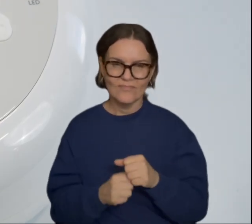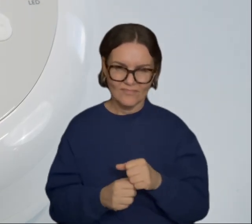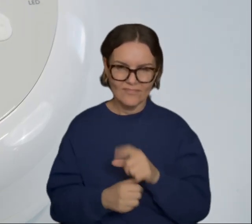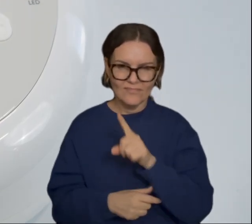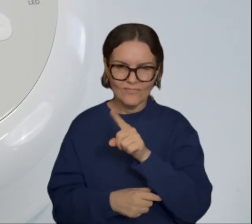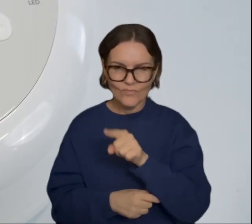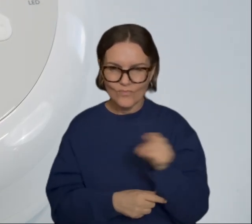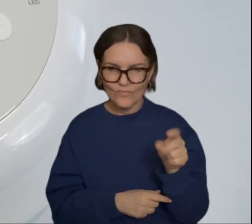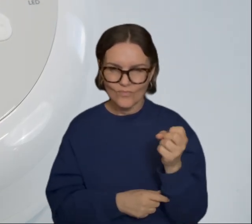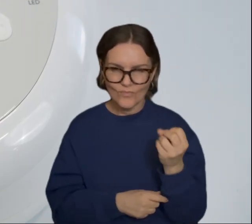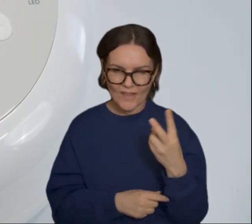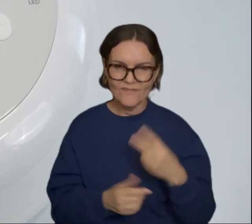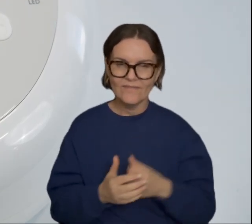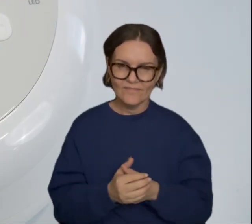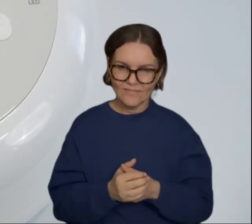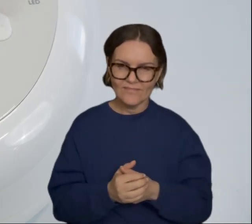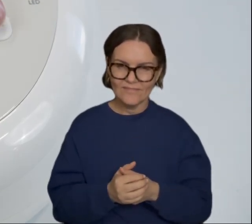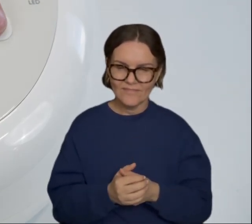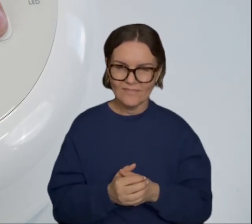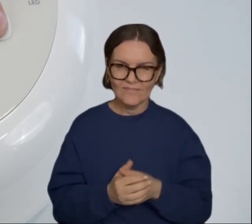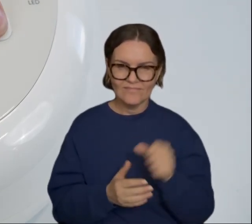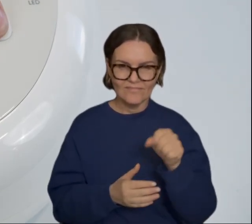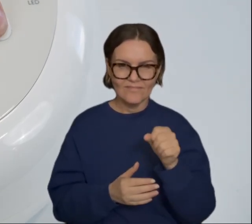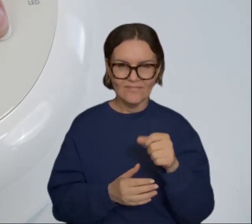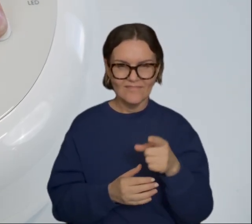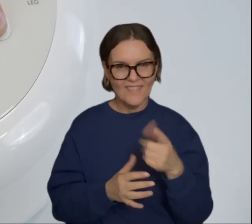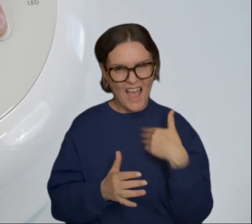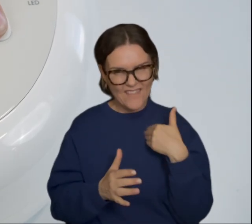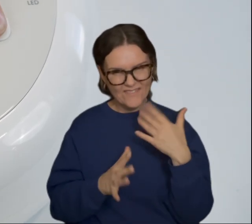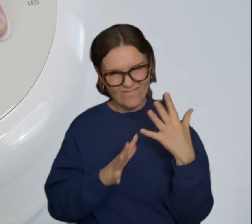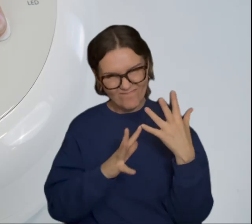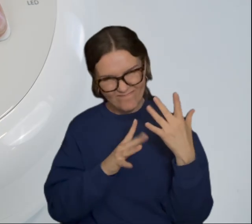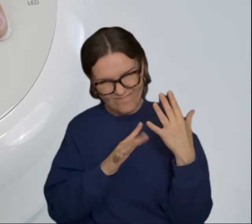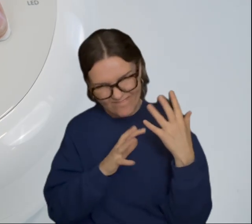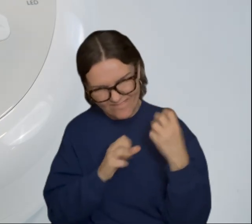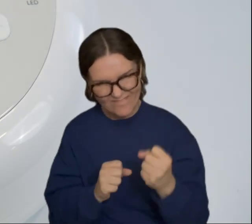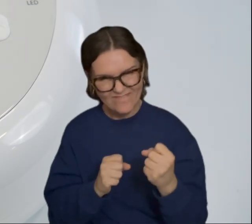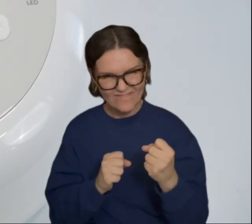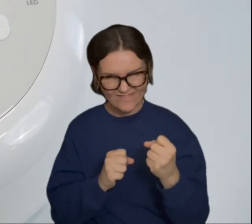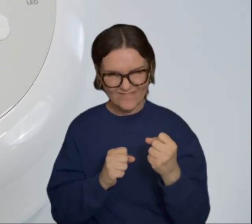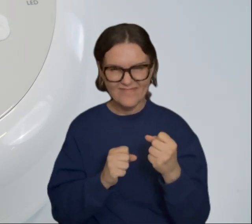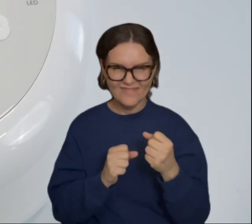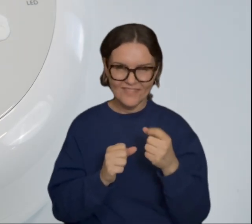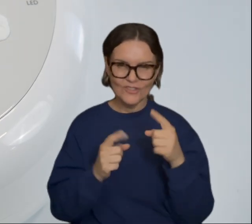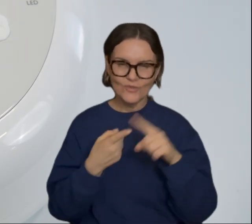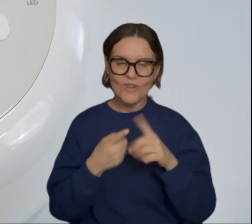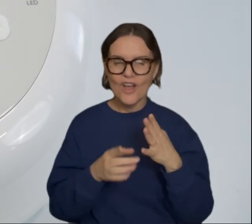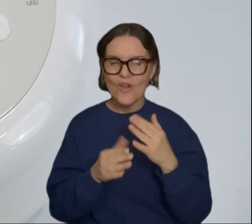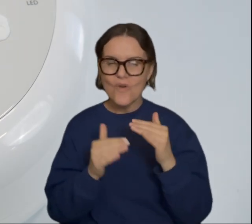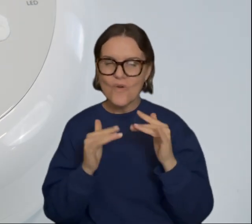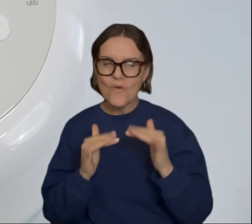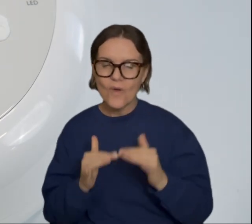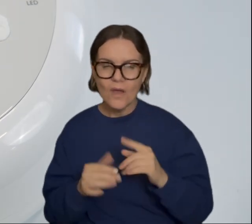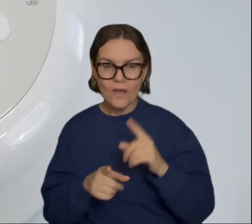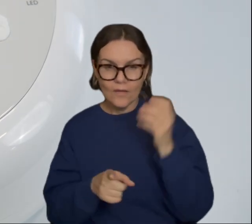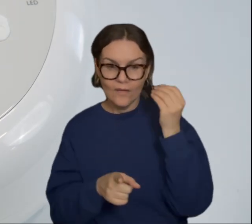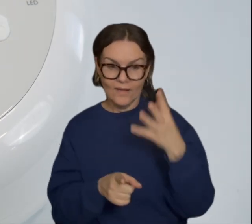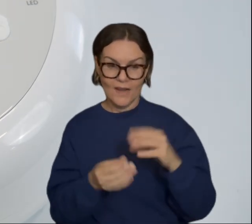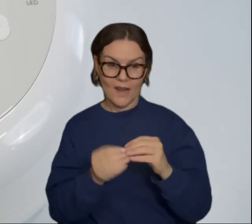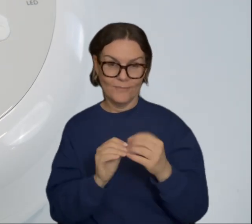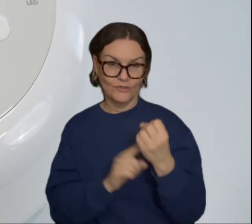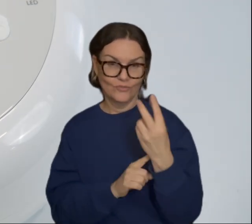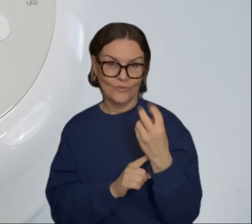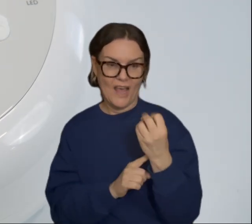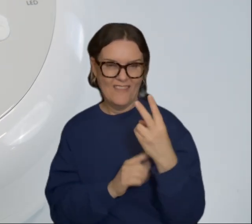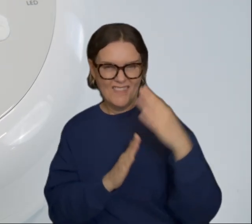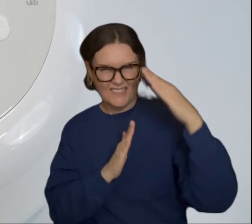all the way 1 to 12. The Cimilre S6 and S6 Plus both have hospital strength. Just because they go to level 12 doesn't